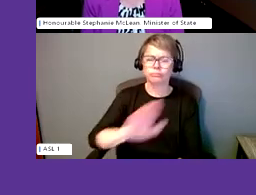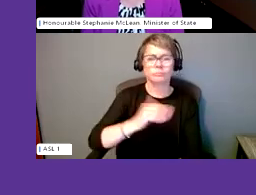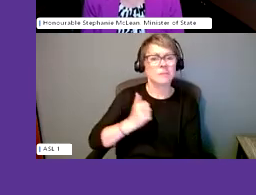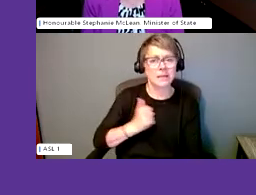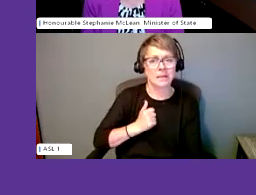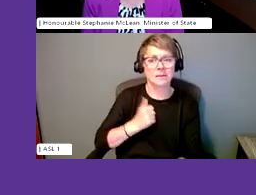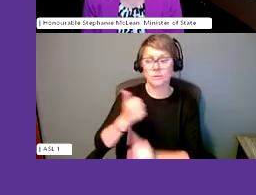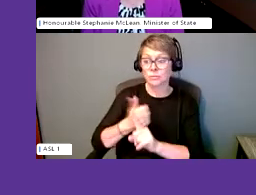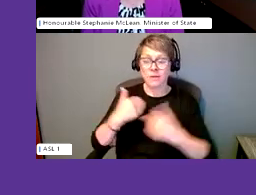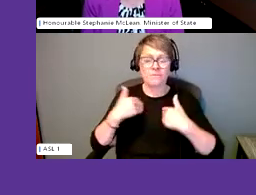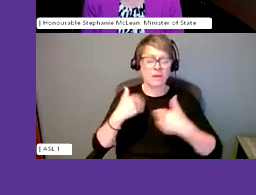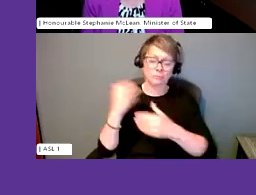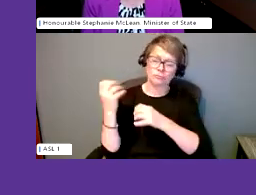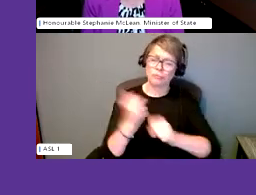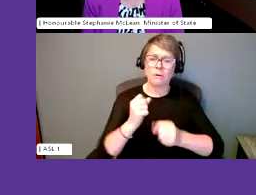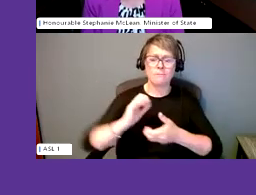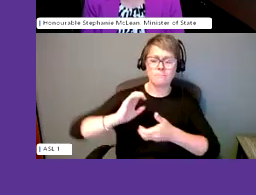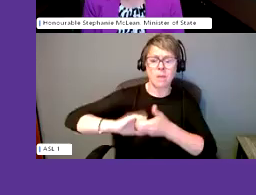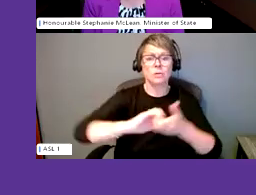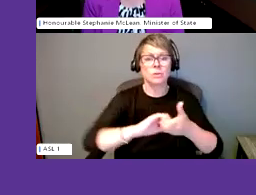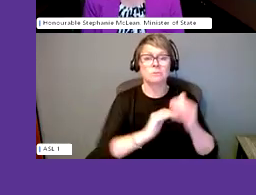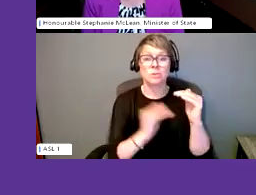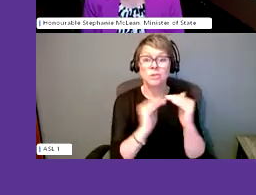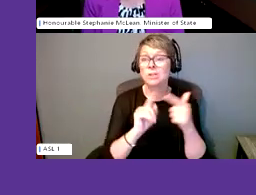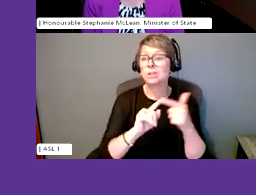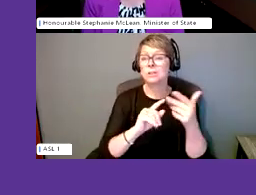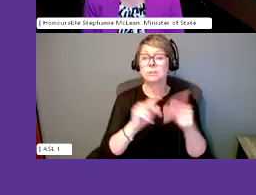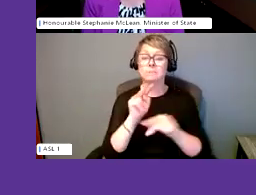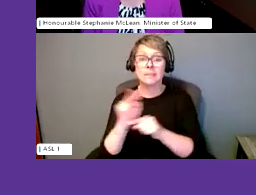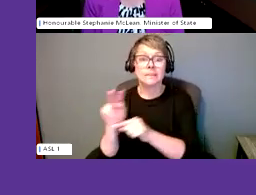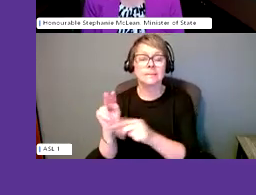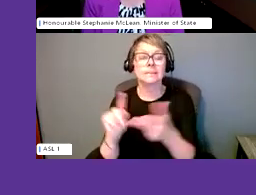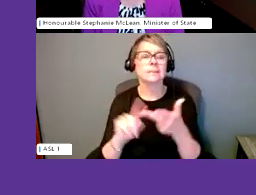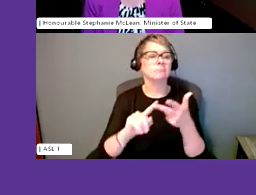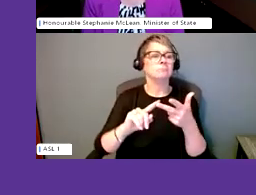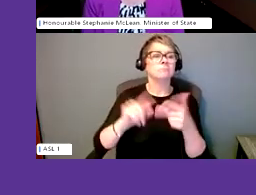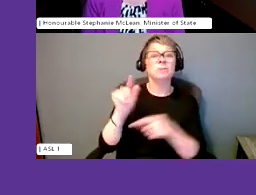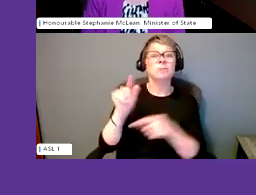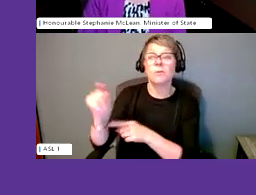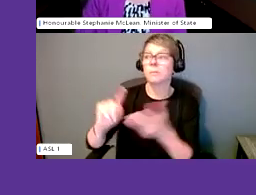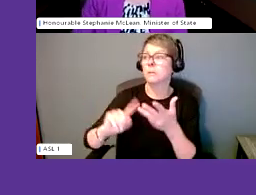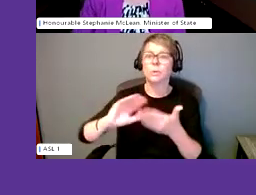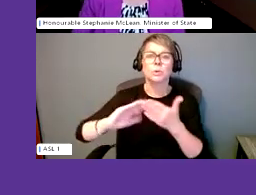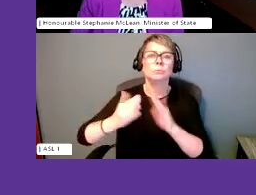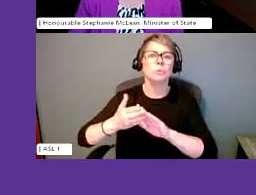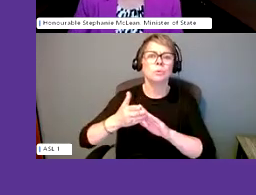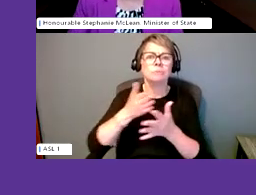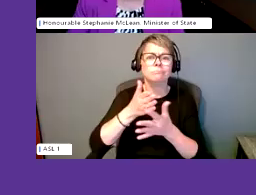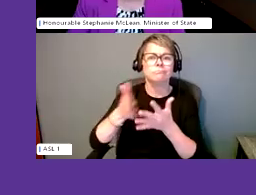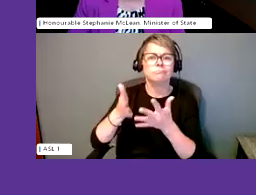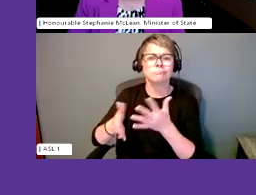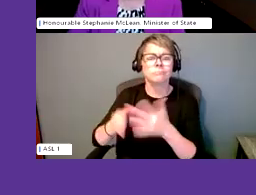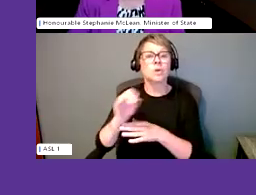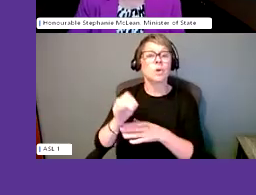strong partnerships across justice, policing, government, and community sectors. As former co-chair of the